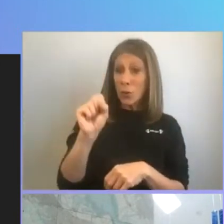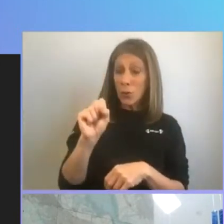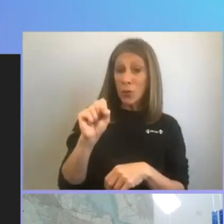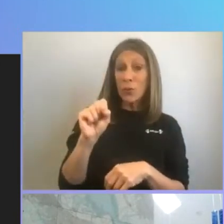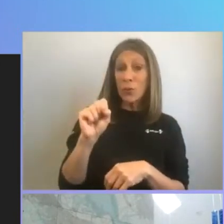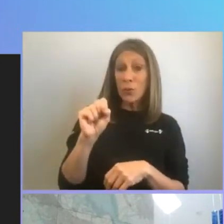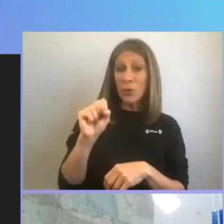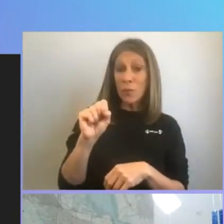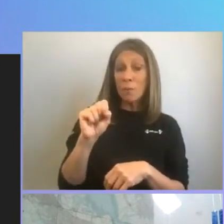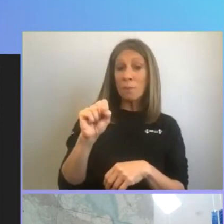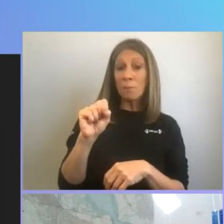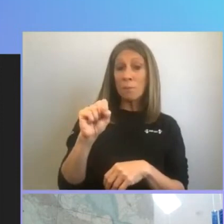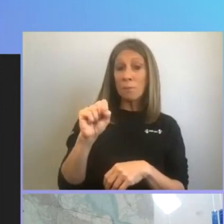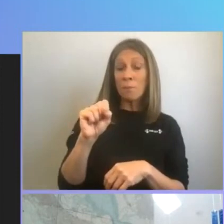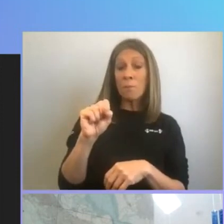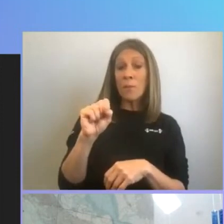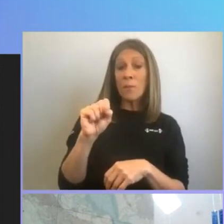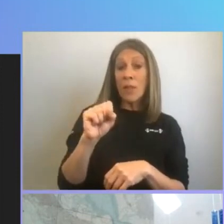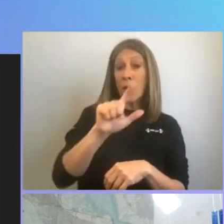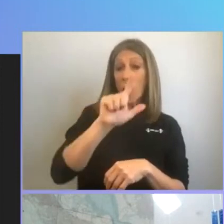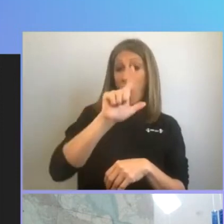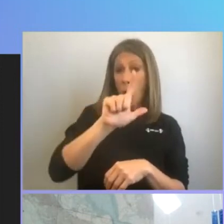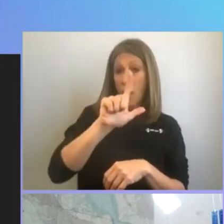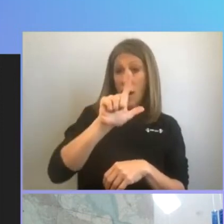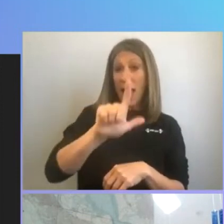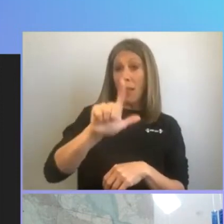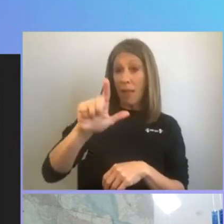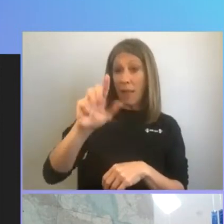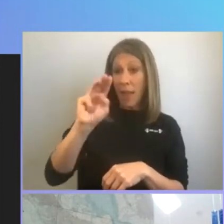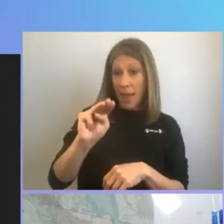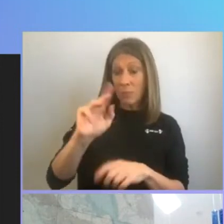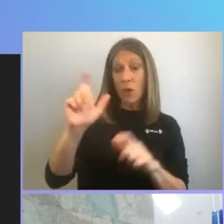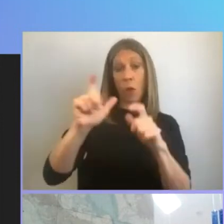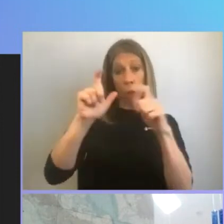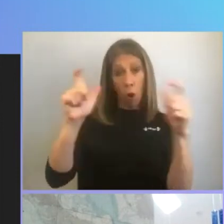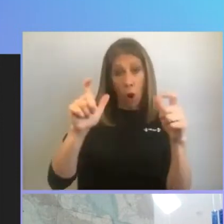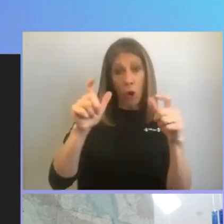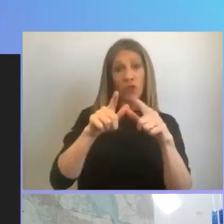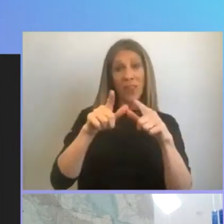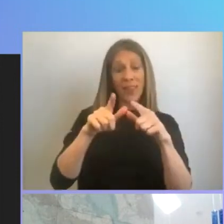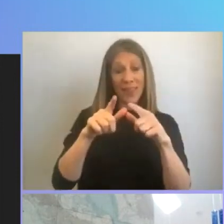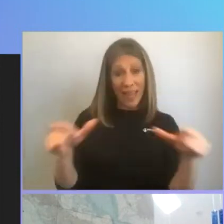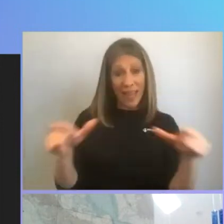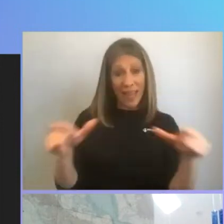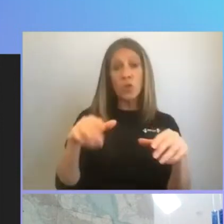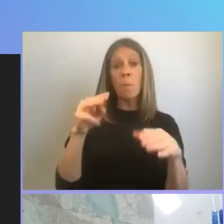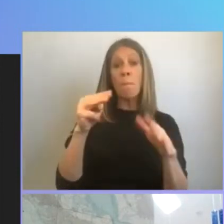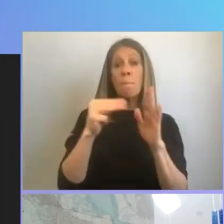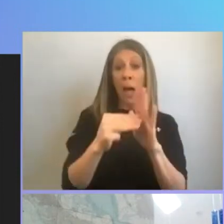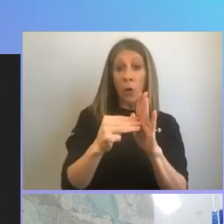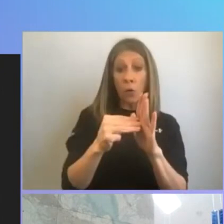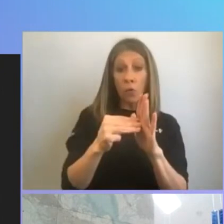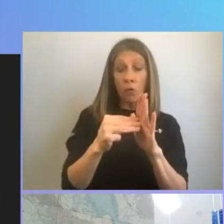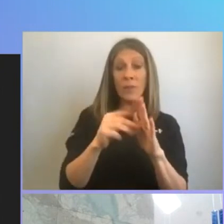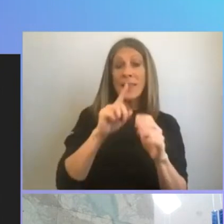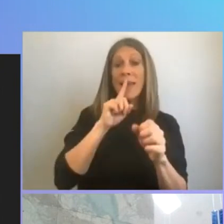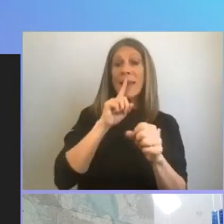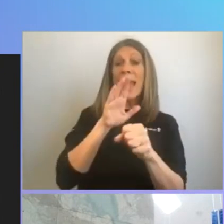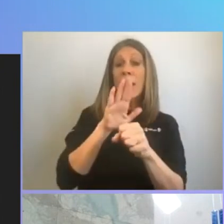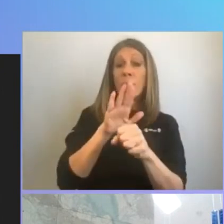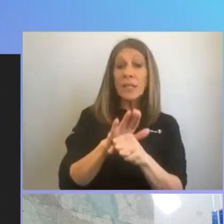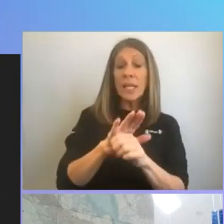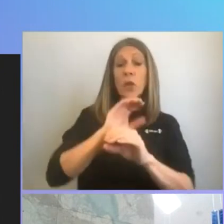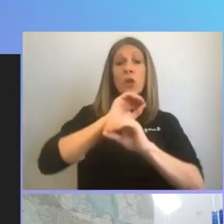are LLMs, there are large language models that guarantee that there are